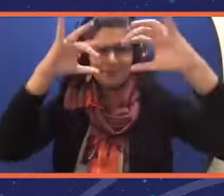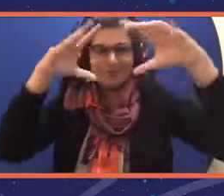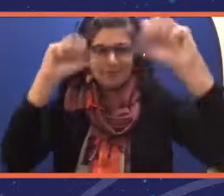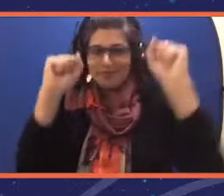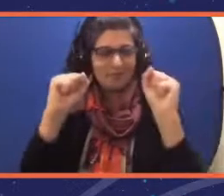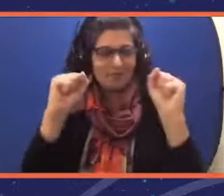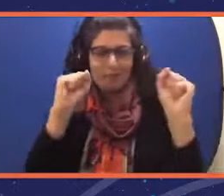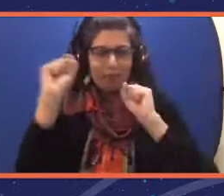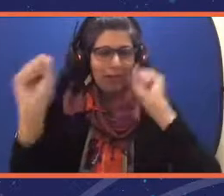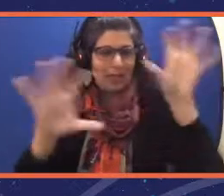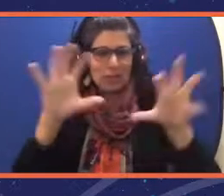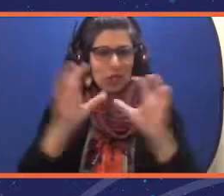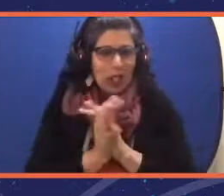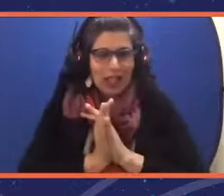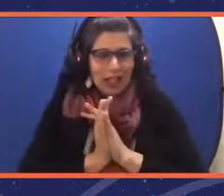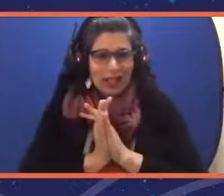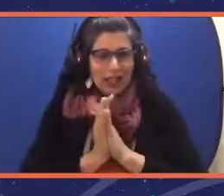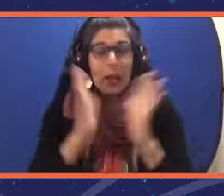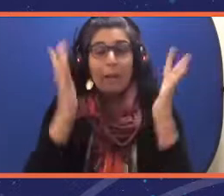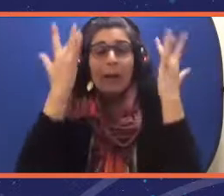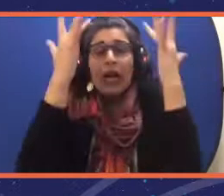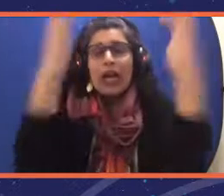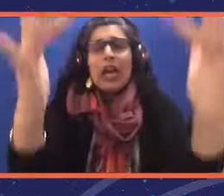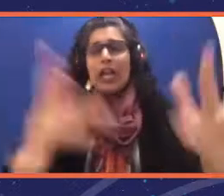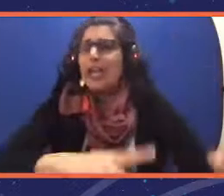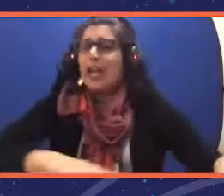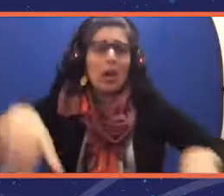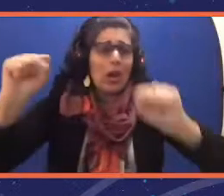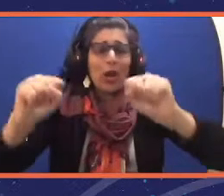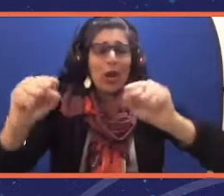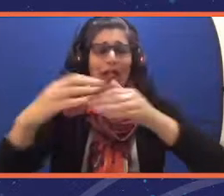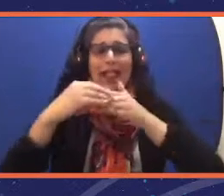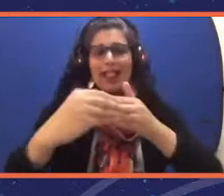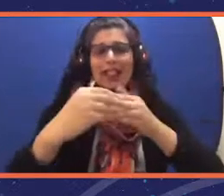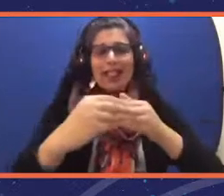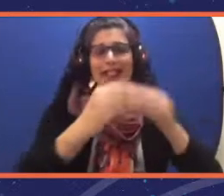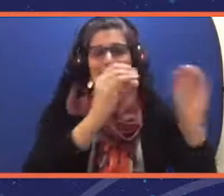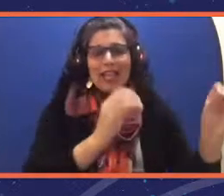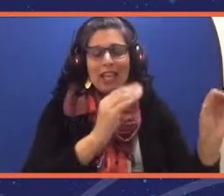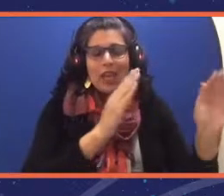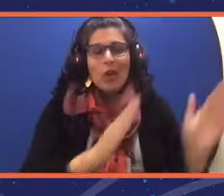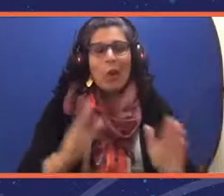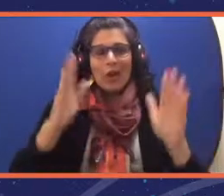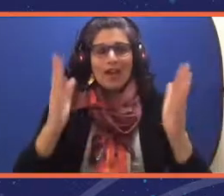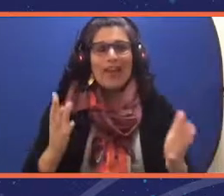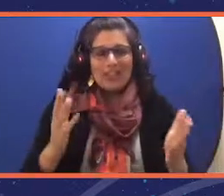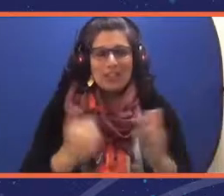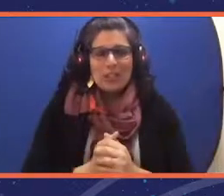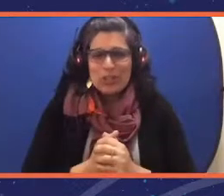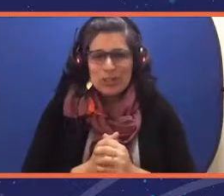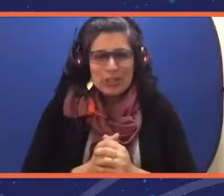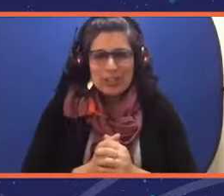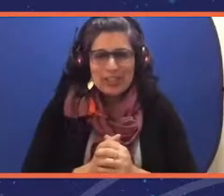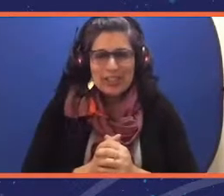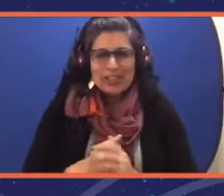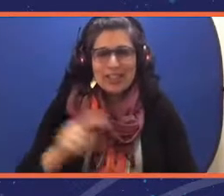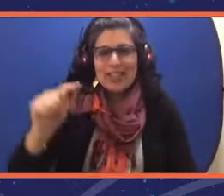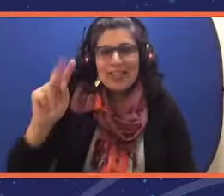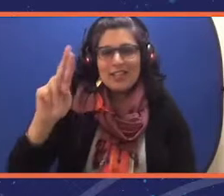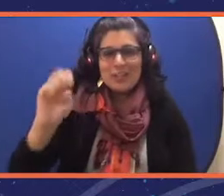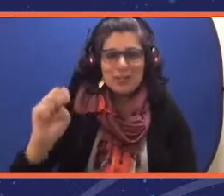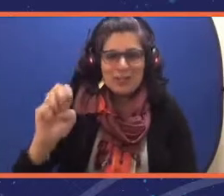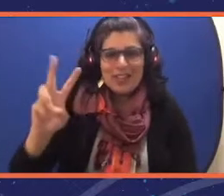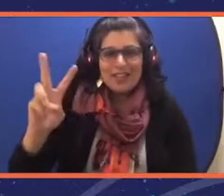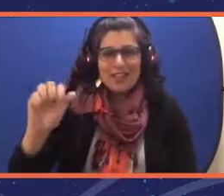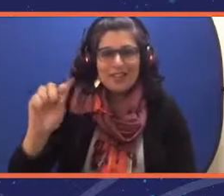magical, brilliant hosts and lead organizers of our showcase today, Trey Vasquez and